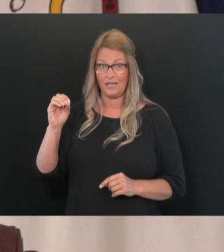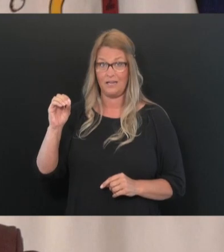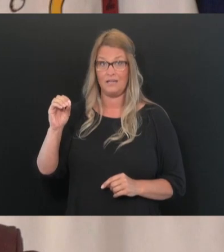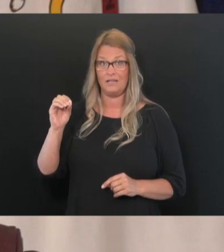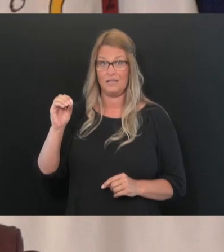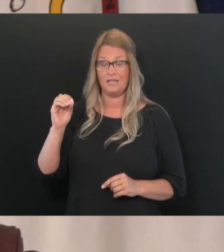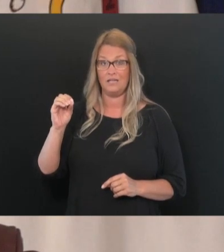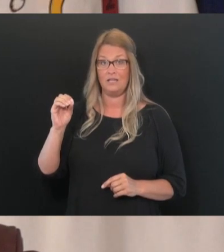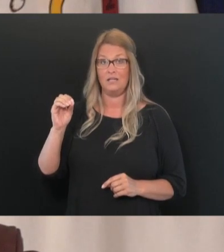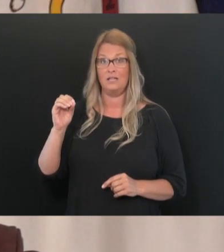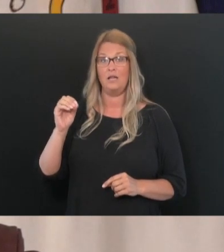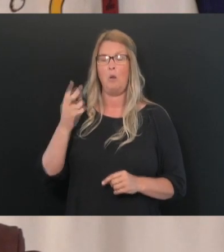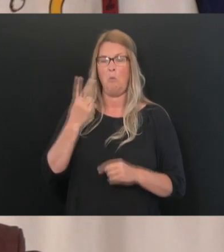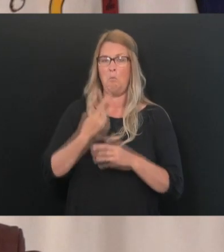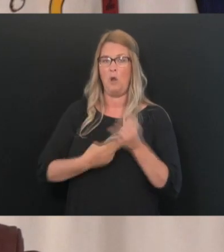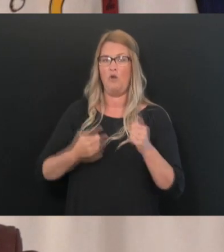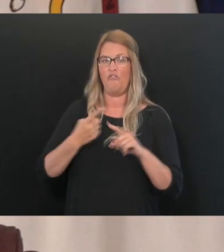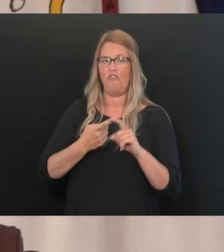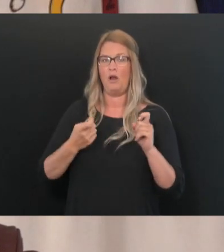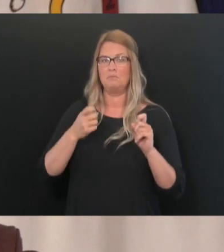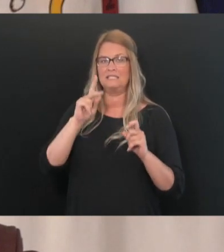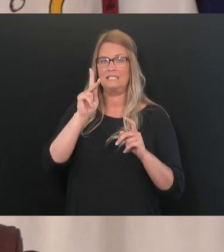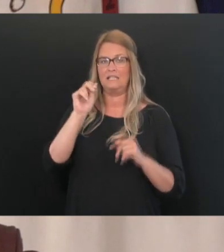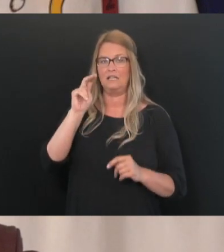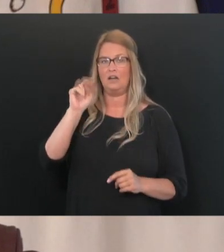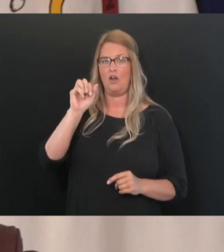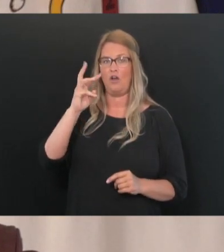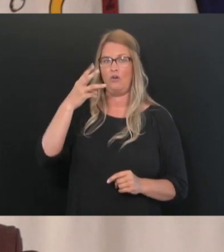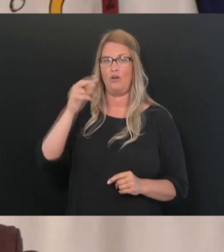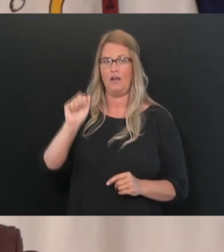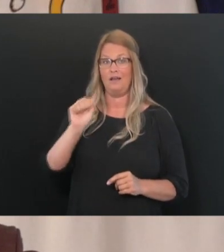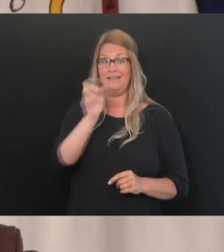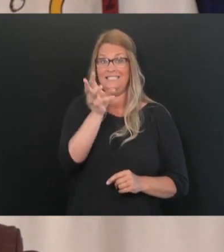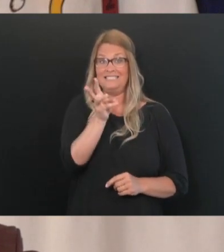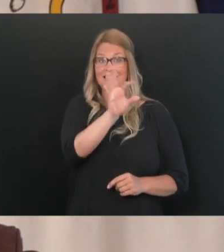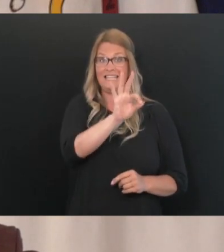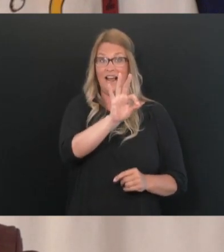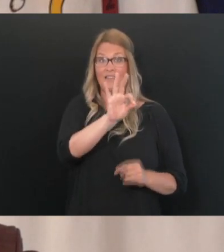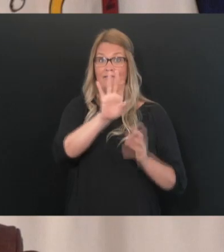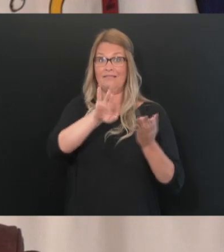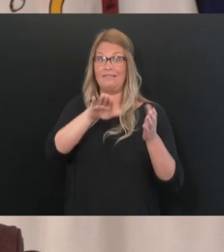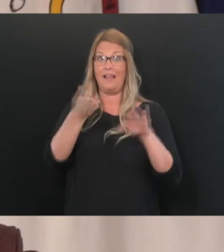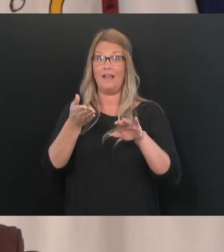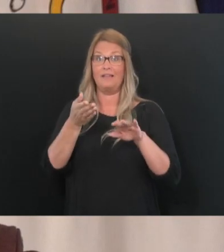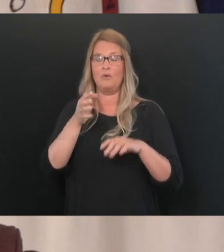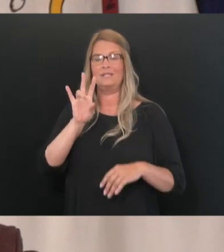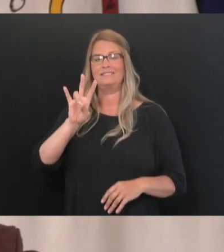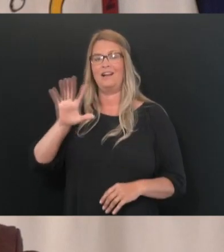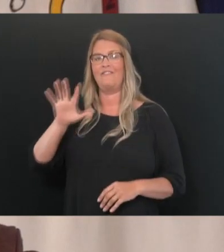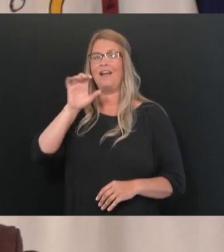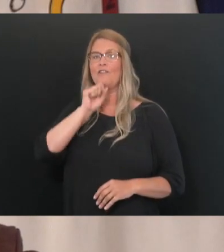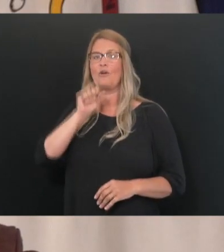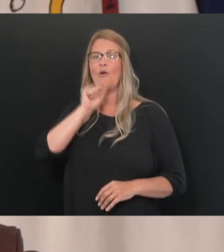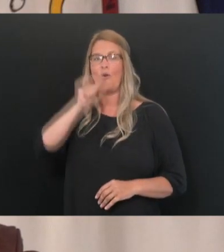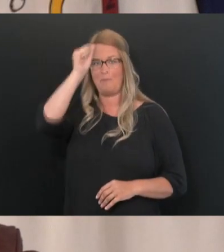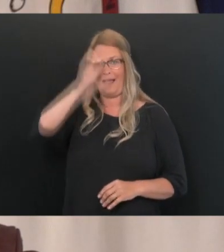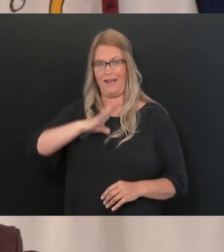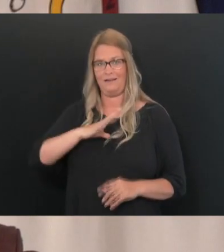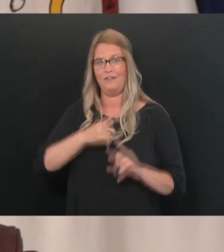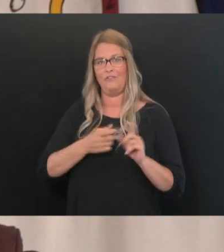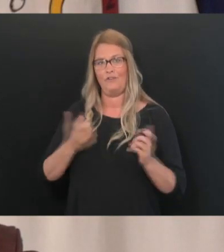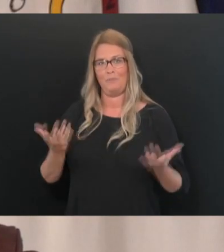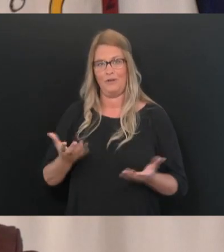that we lost were from Kanawha County. We lost the 69th death, a 75-year-old male from Kanawha